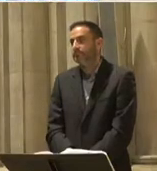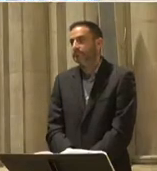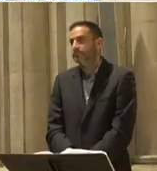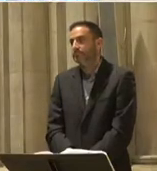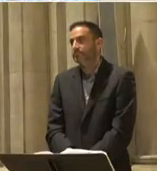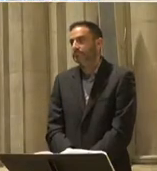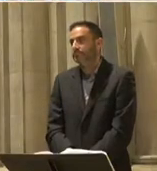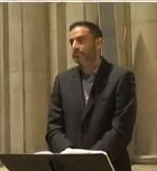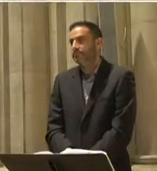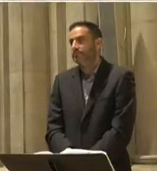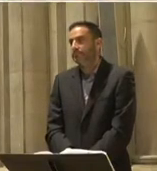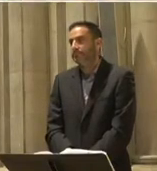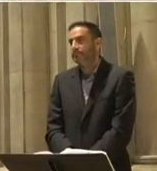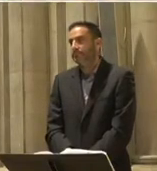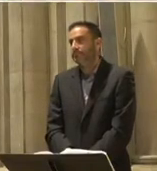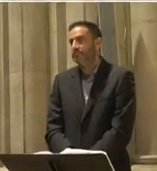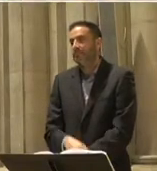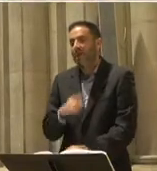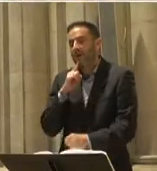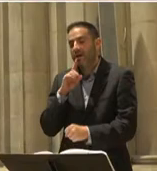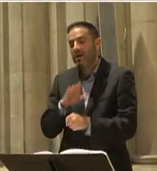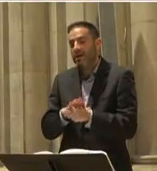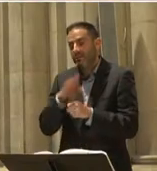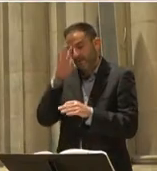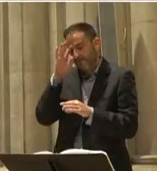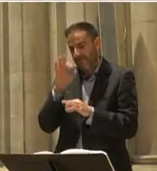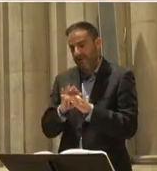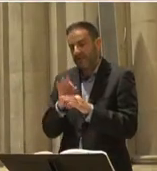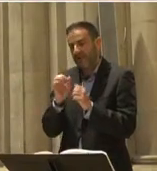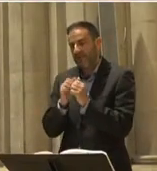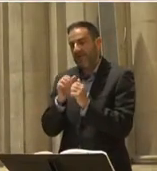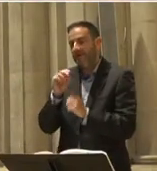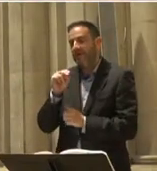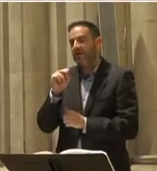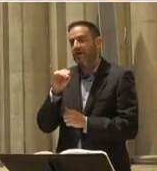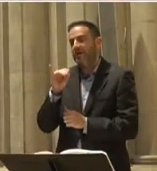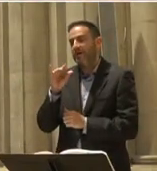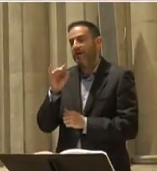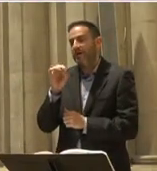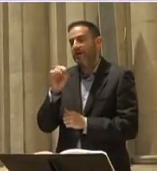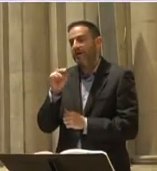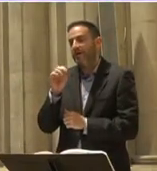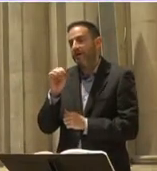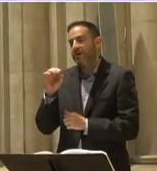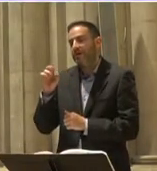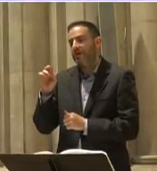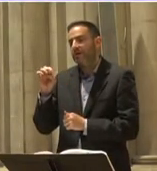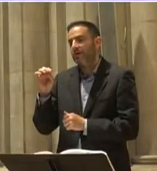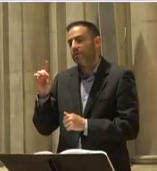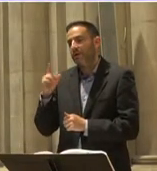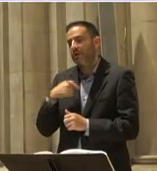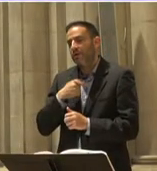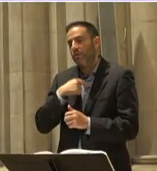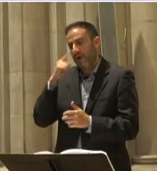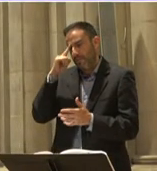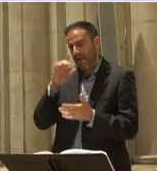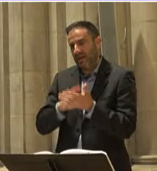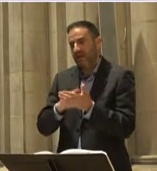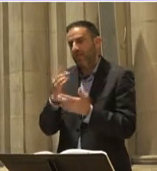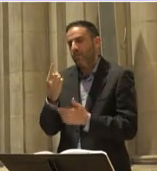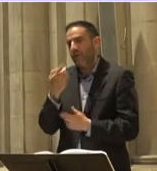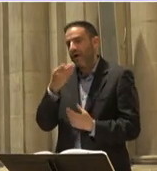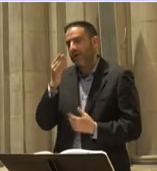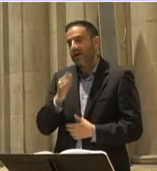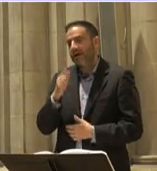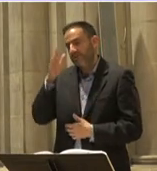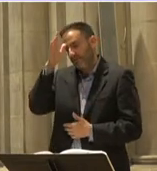Let us affirm our faith in the words of the Nicene Creed. We believe in one God, the